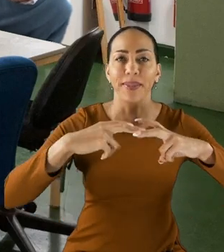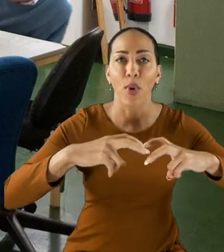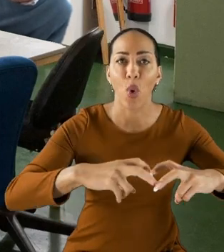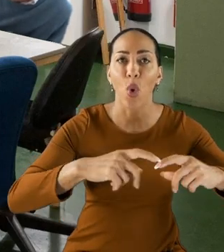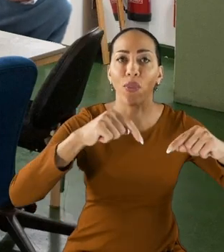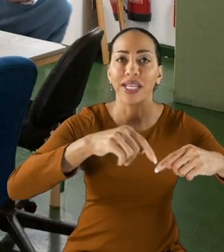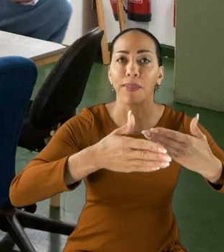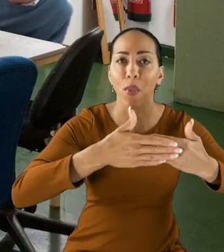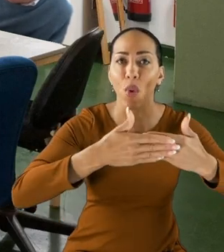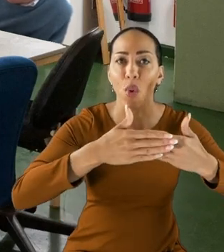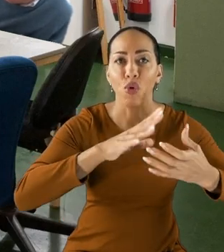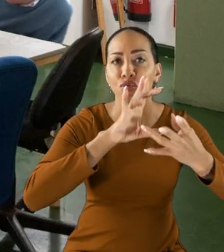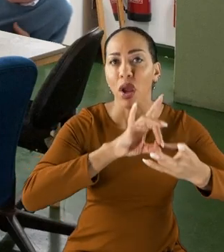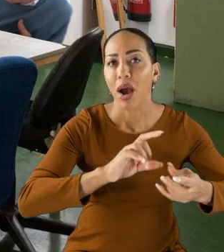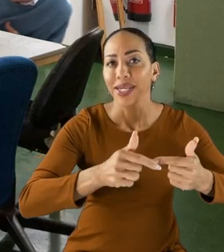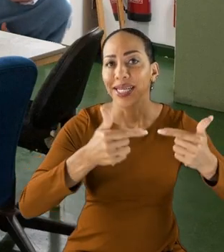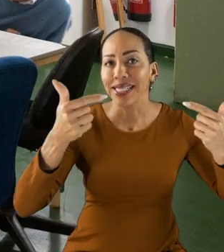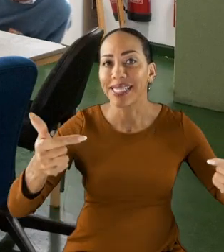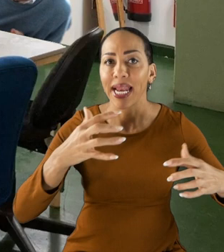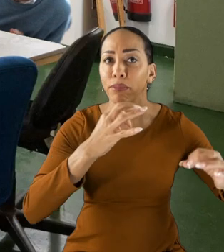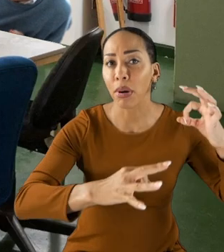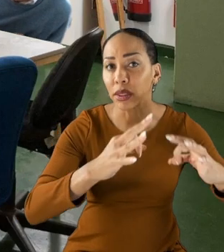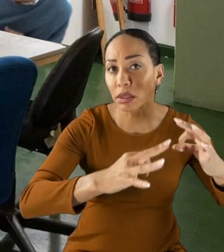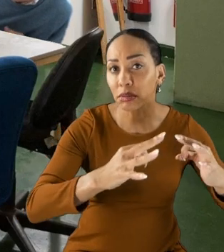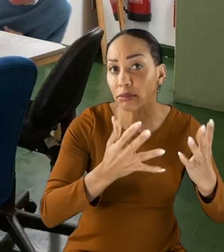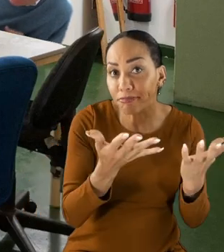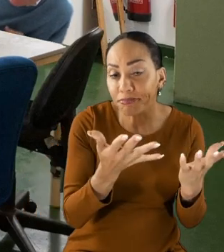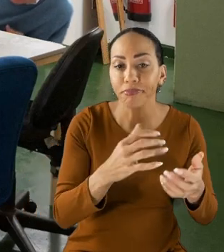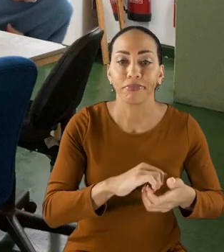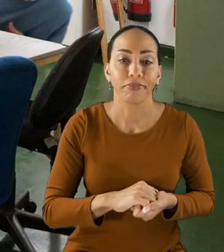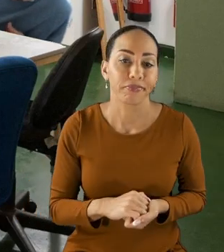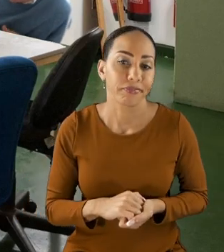this could be utilized in the, and the, some maybe some